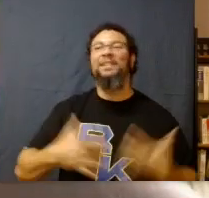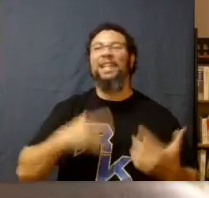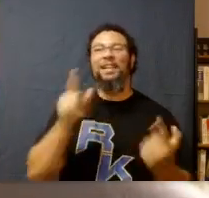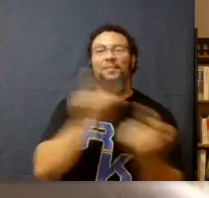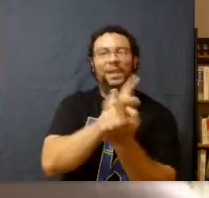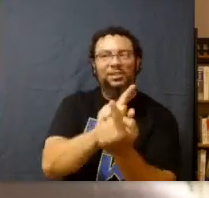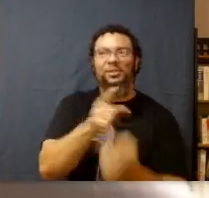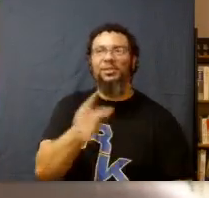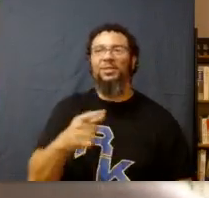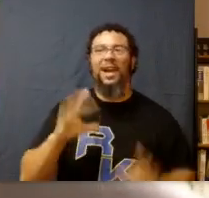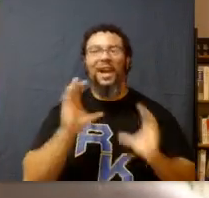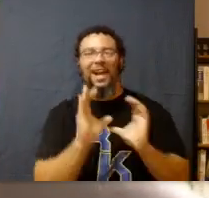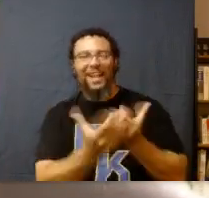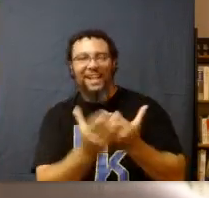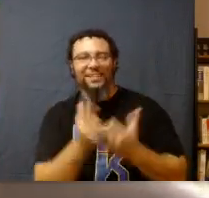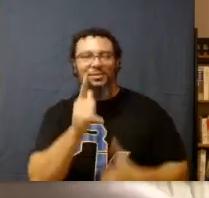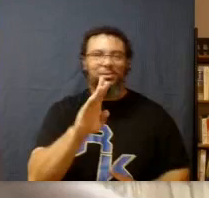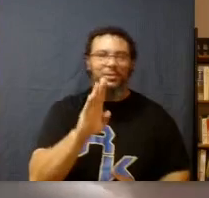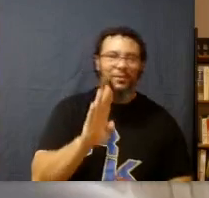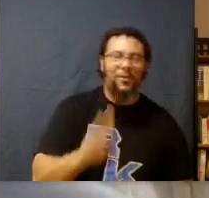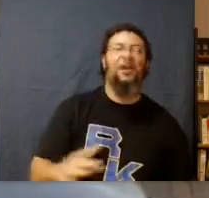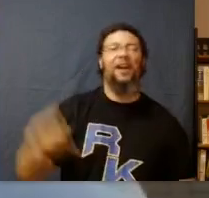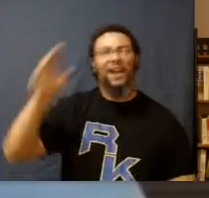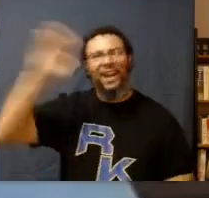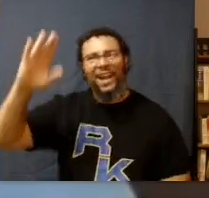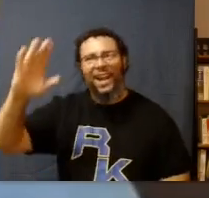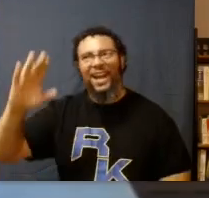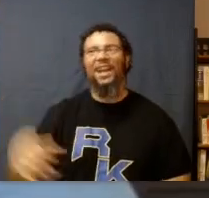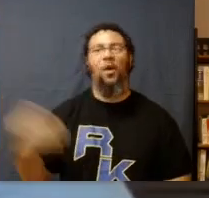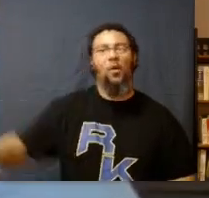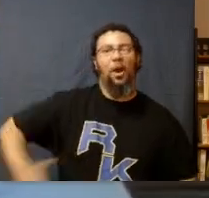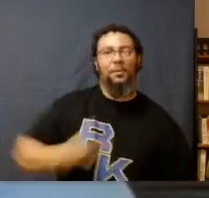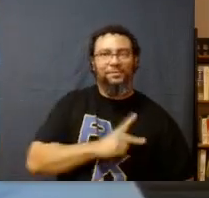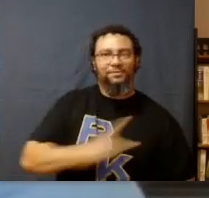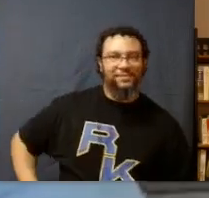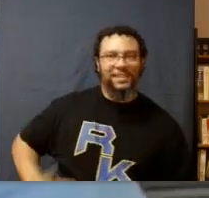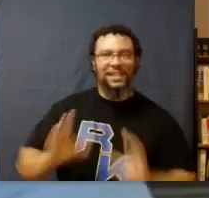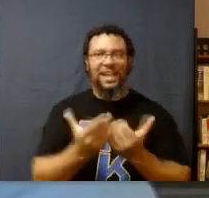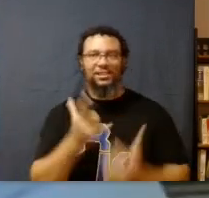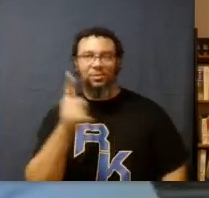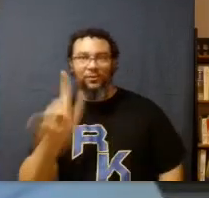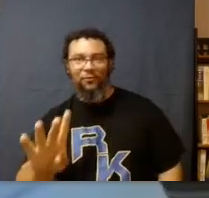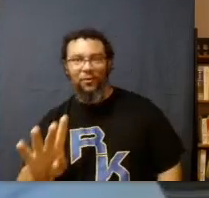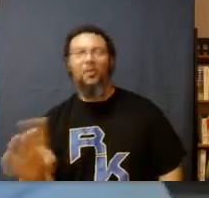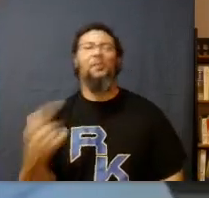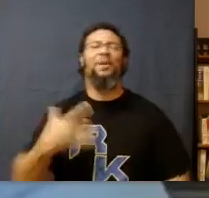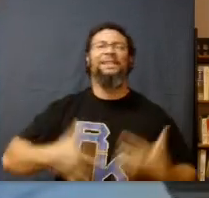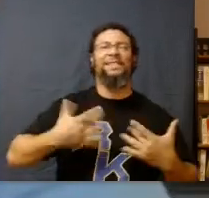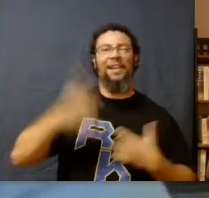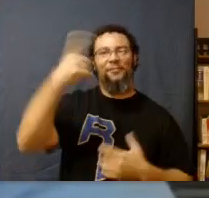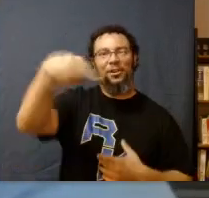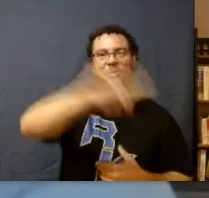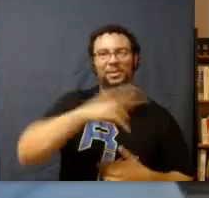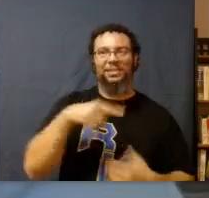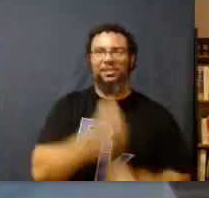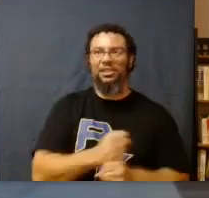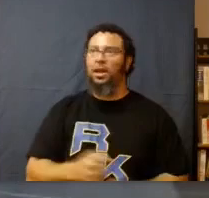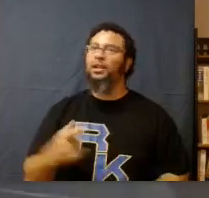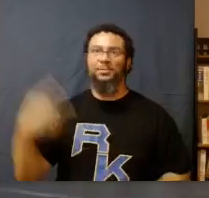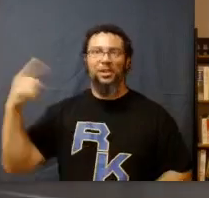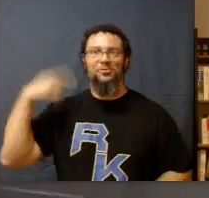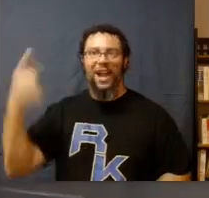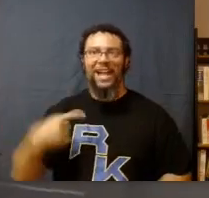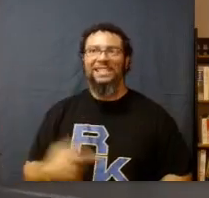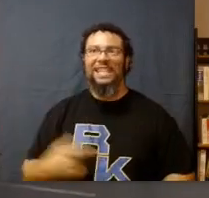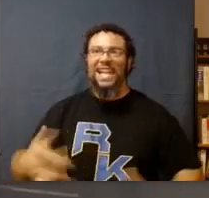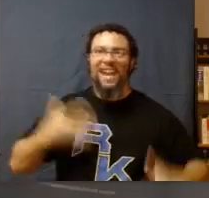of 2024. We're going to have such a great year. Welcome together. To Rufus King, class of 2024. We're so excited for you this year. Get ready for a crazy adventure. Hello,